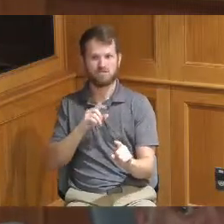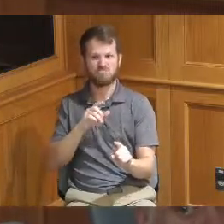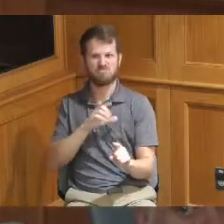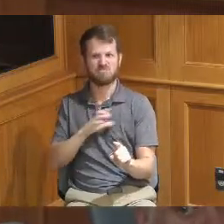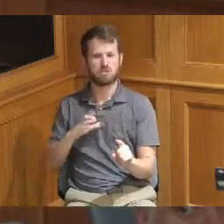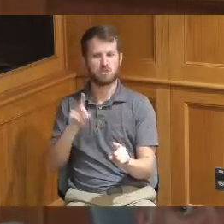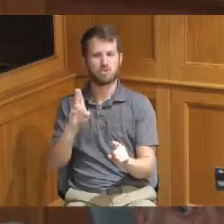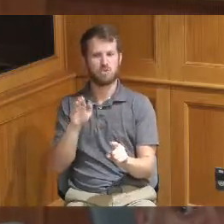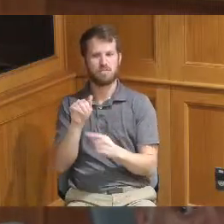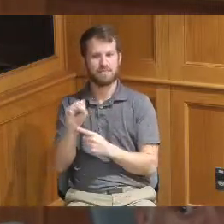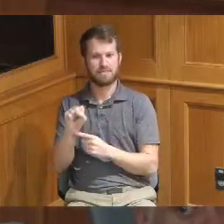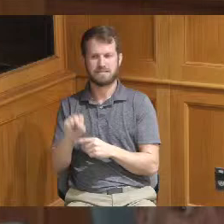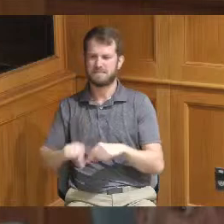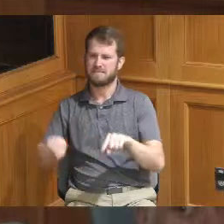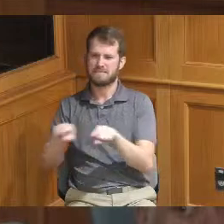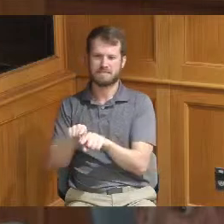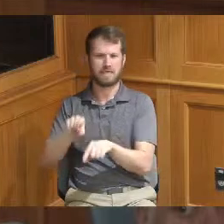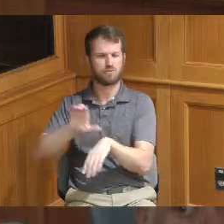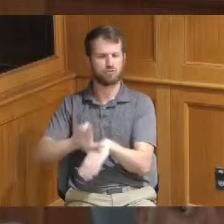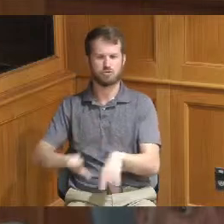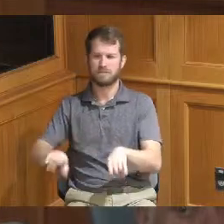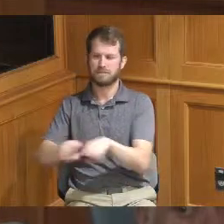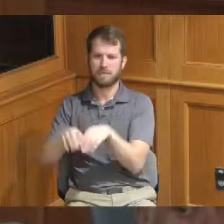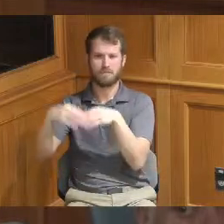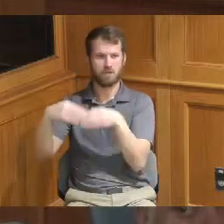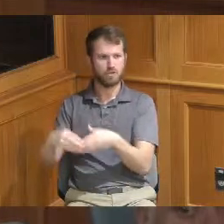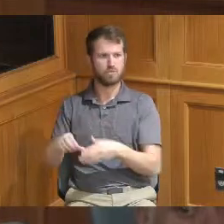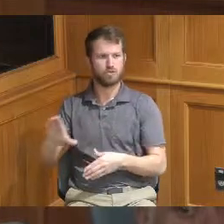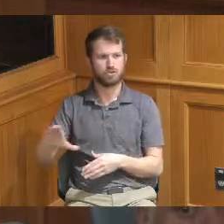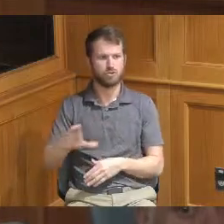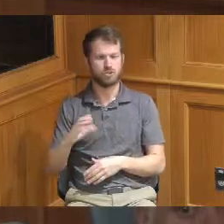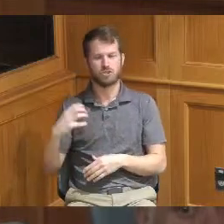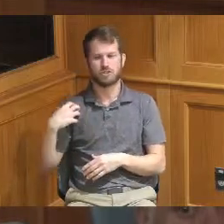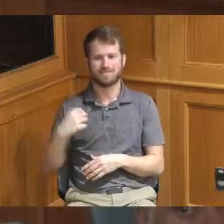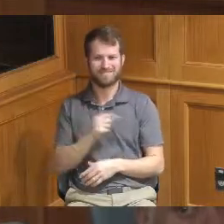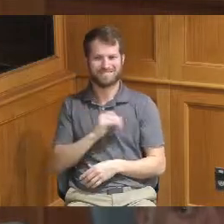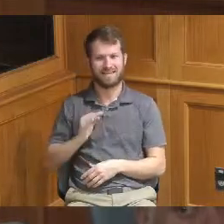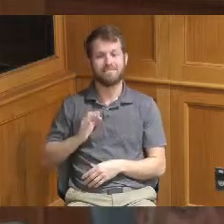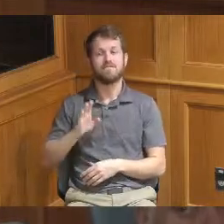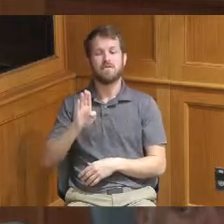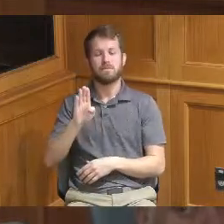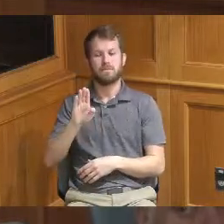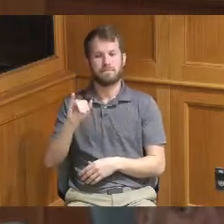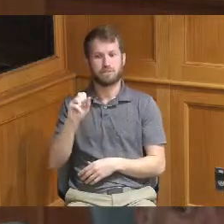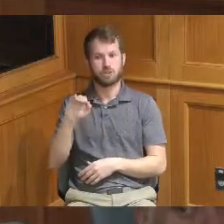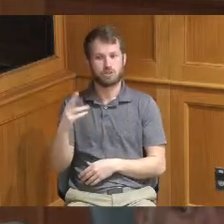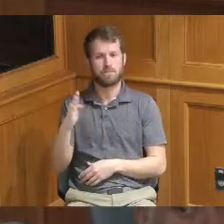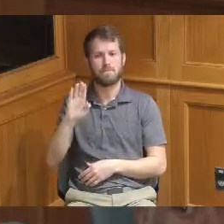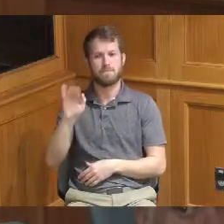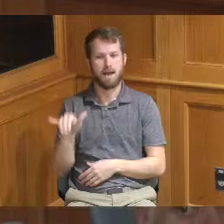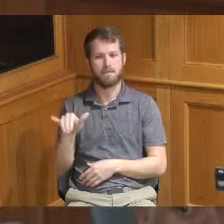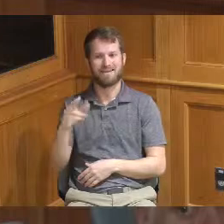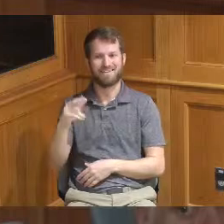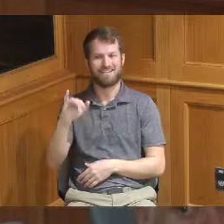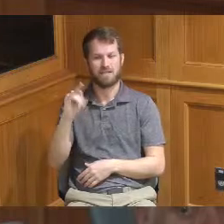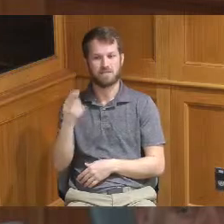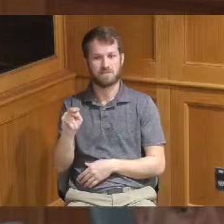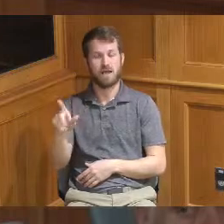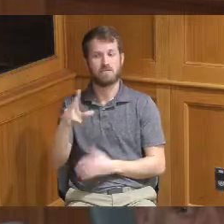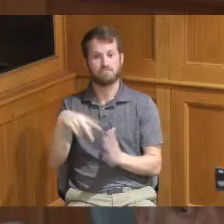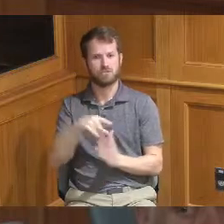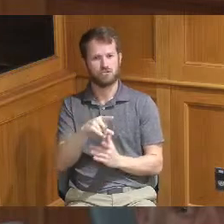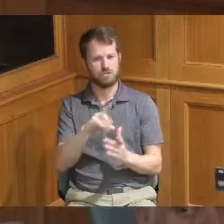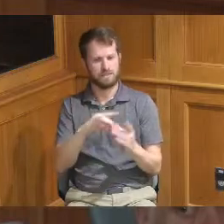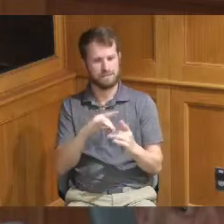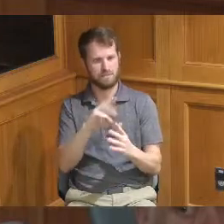same church under the same leadership, which whom is her Chief of Staff, Bishop Bobby Hilton. As I listened as she read her statement, she prayed